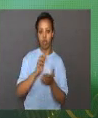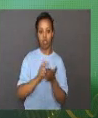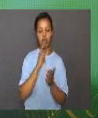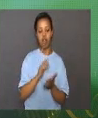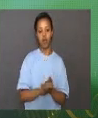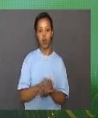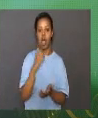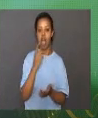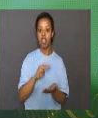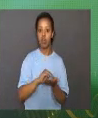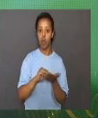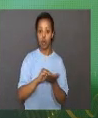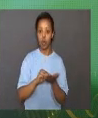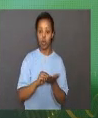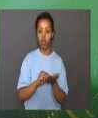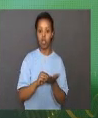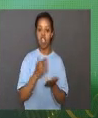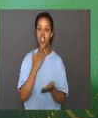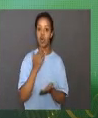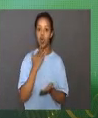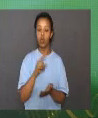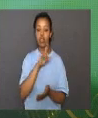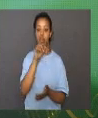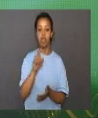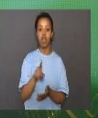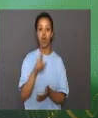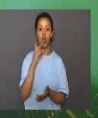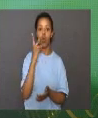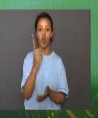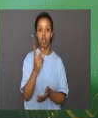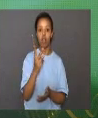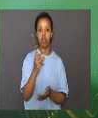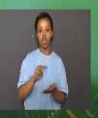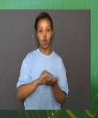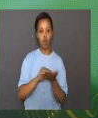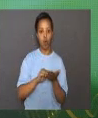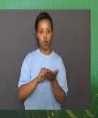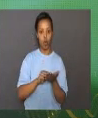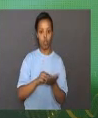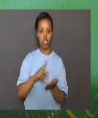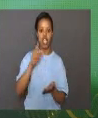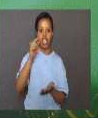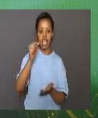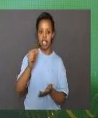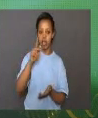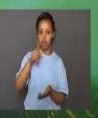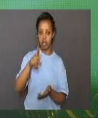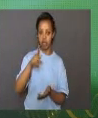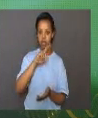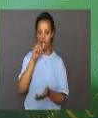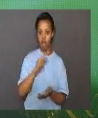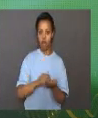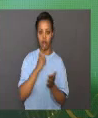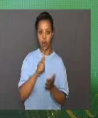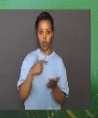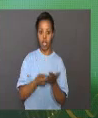1 molecule of glucose requires 2 molecules of TP, which